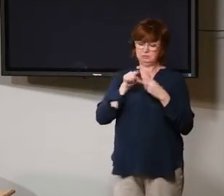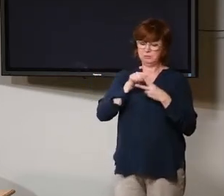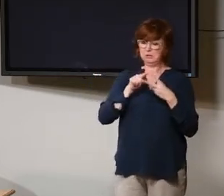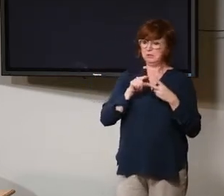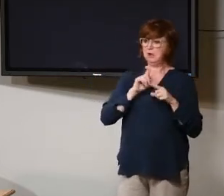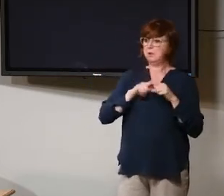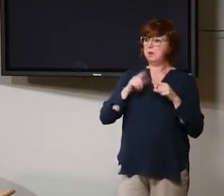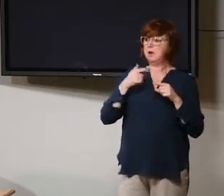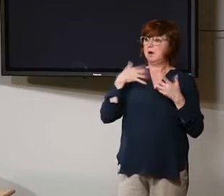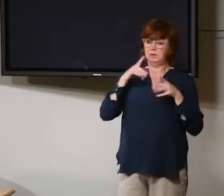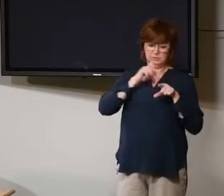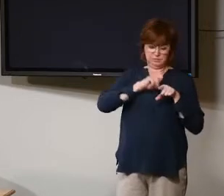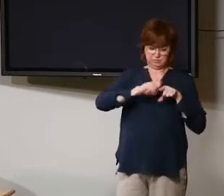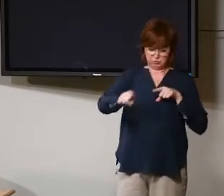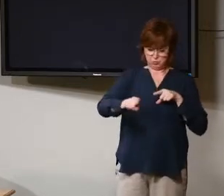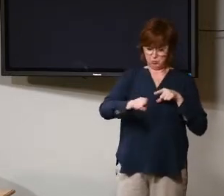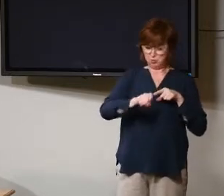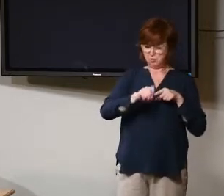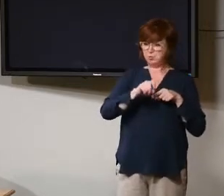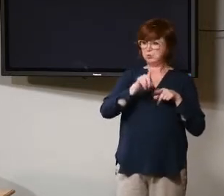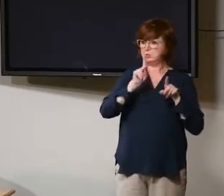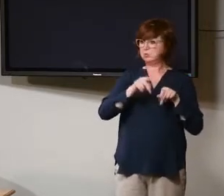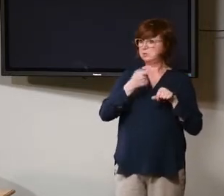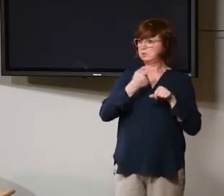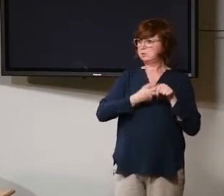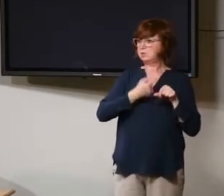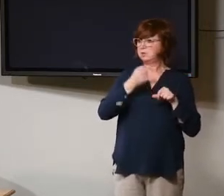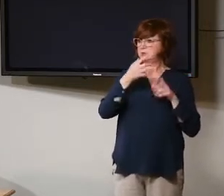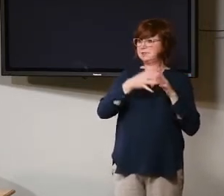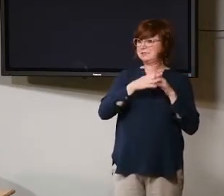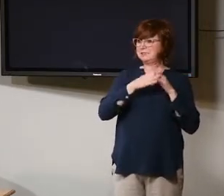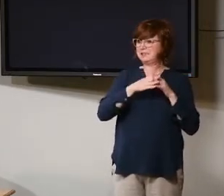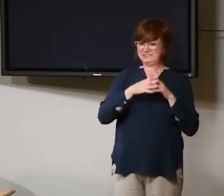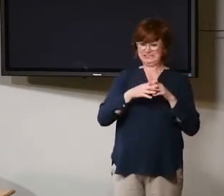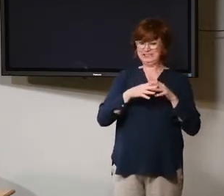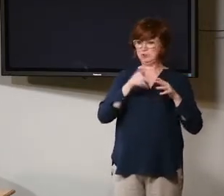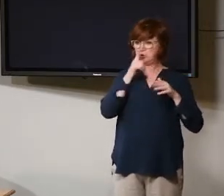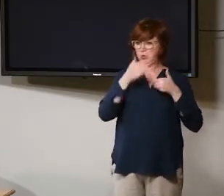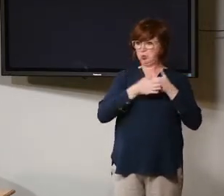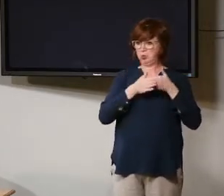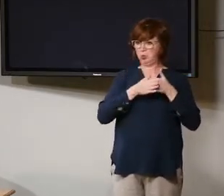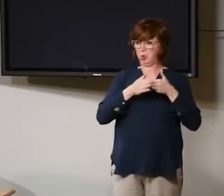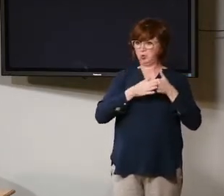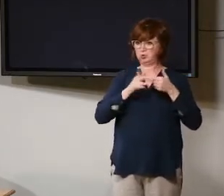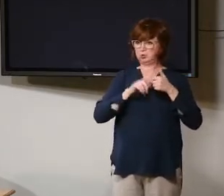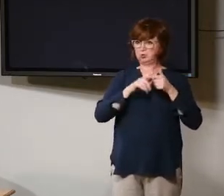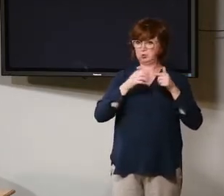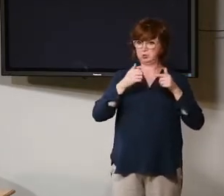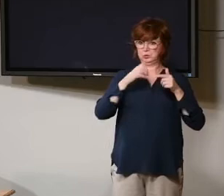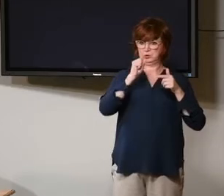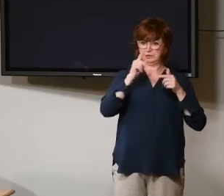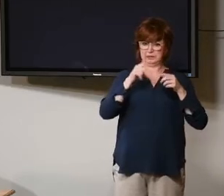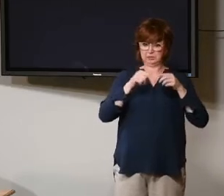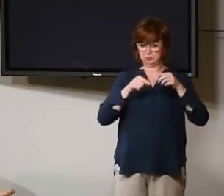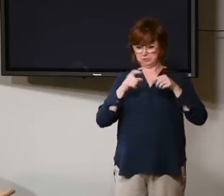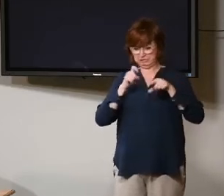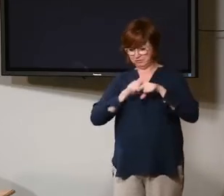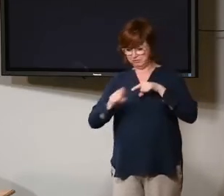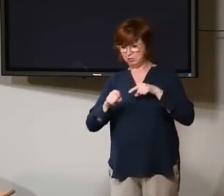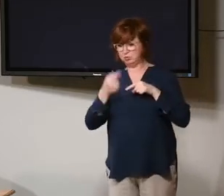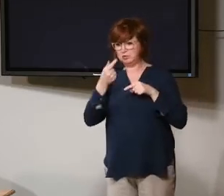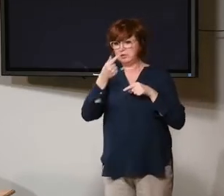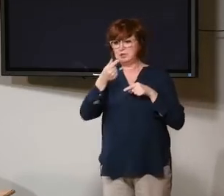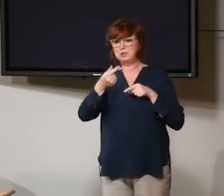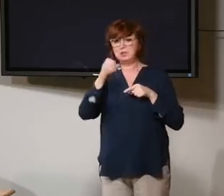to the south in got one of the governors of the U.S. This morning. We were discussing precisely this issue. There are